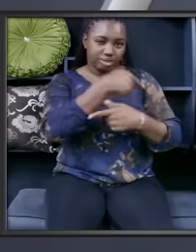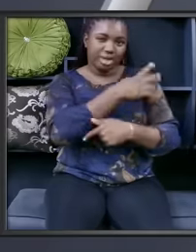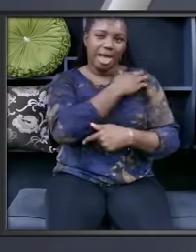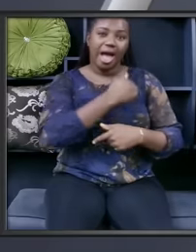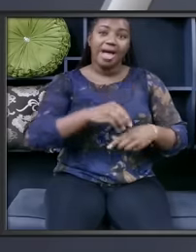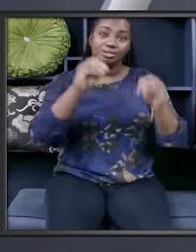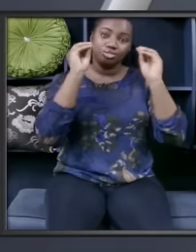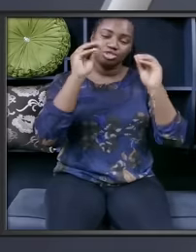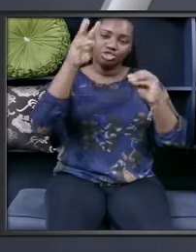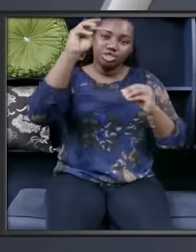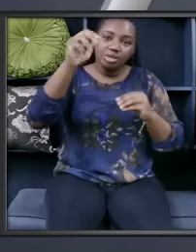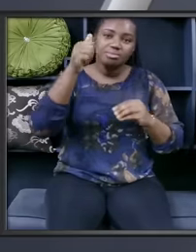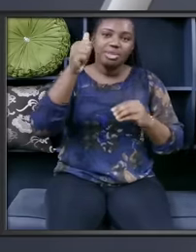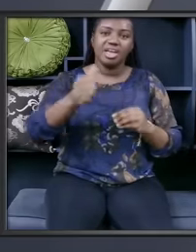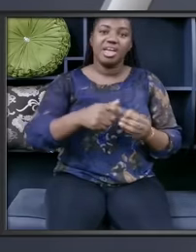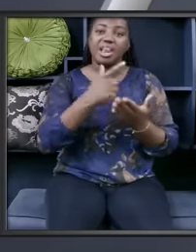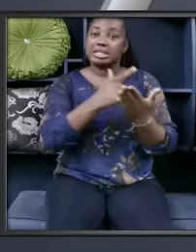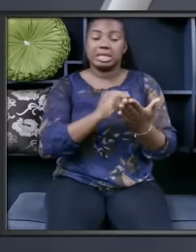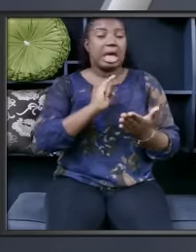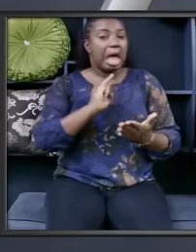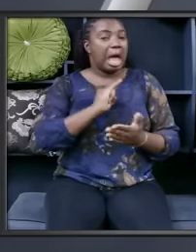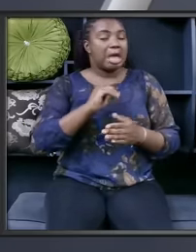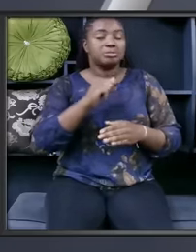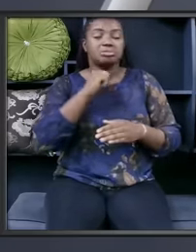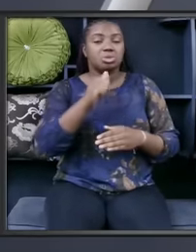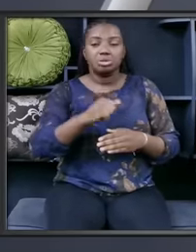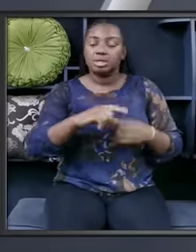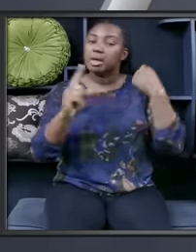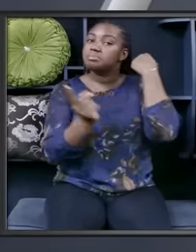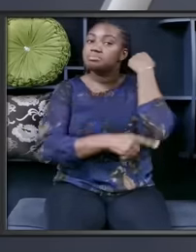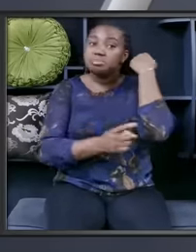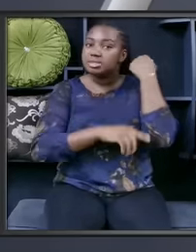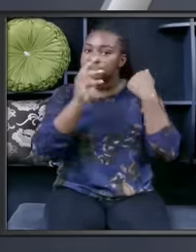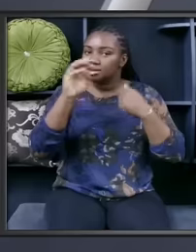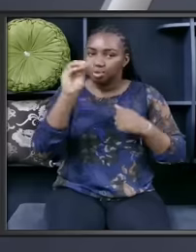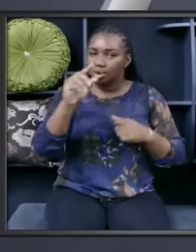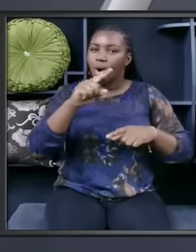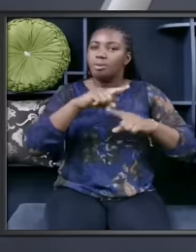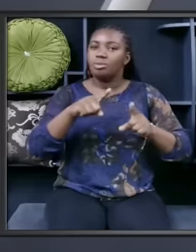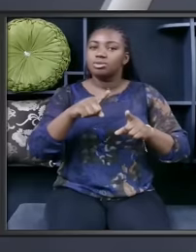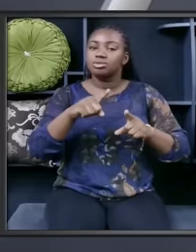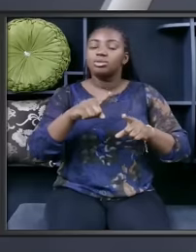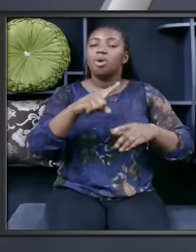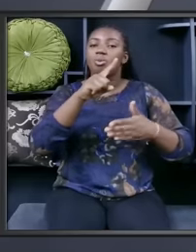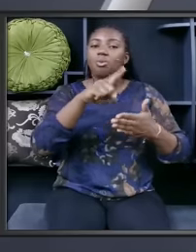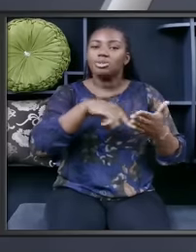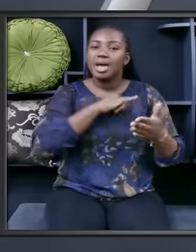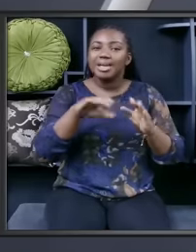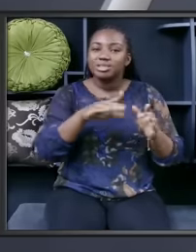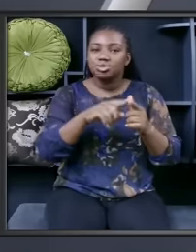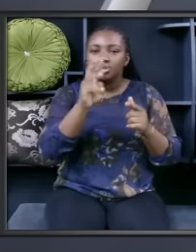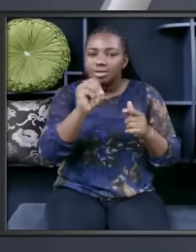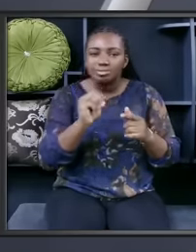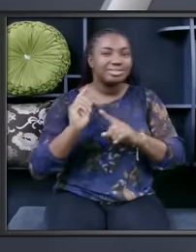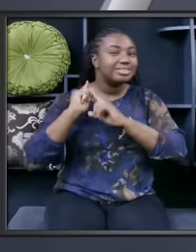a lesson. I know Peter more, God forbid, but what I did to him, since then,